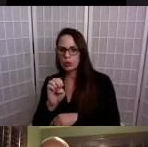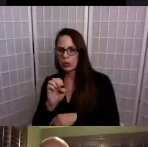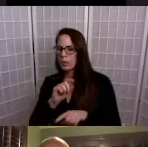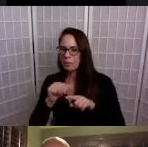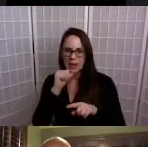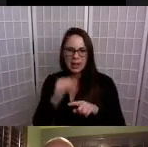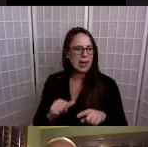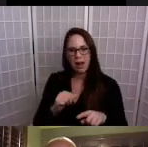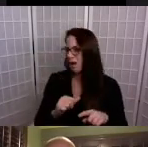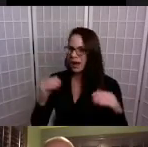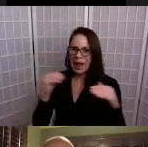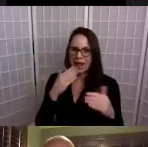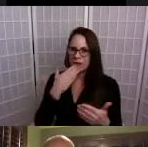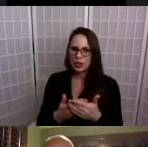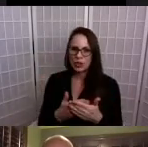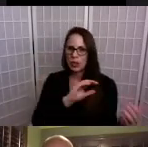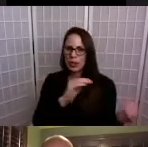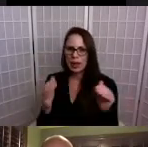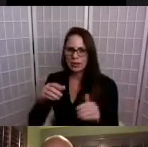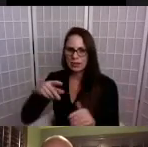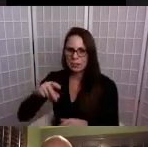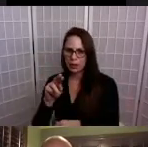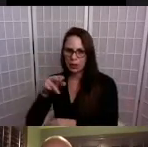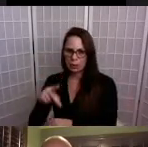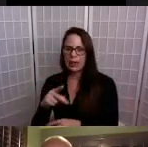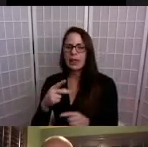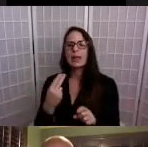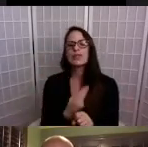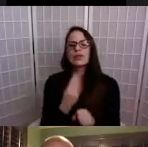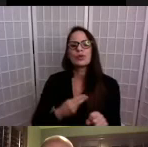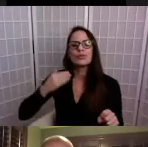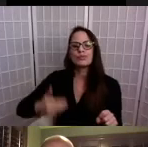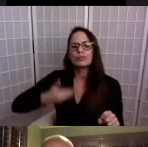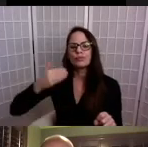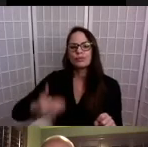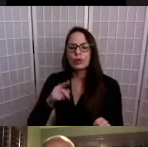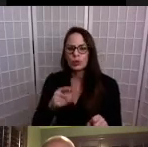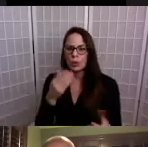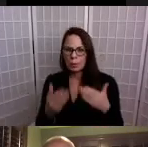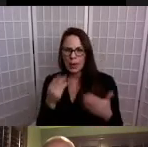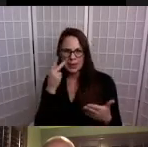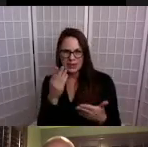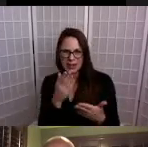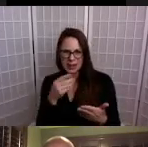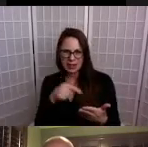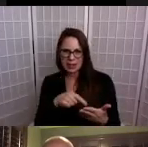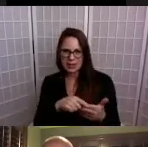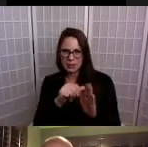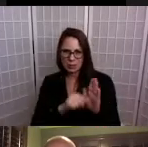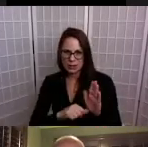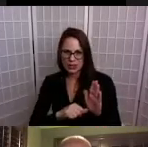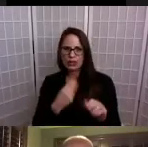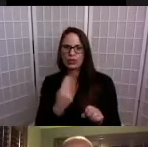PRP. So this is used from time to time, and you may see some of these procedures used, I would say,